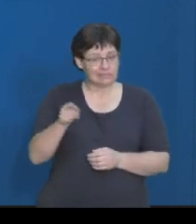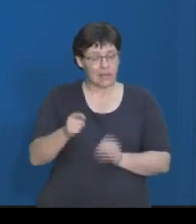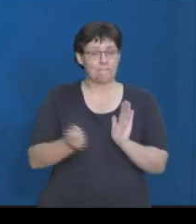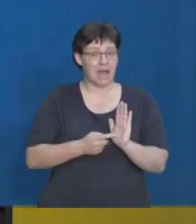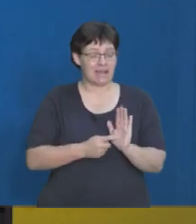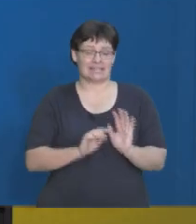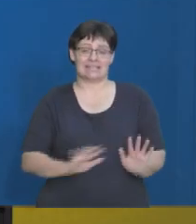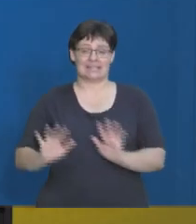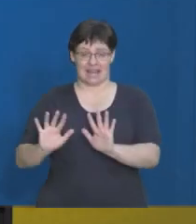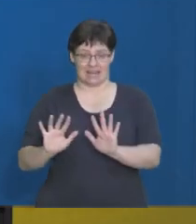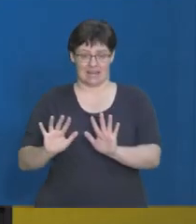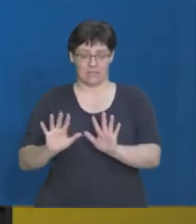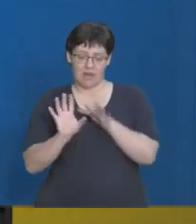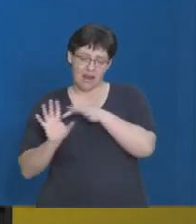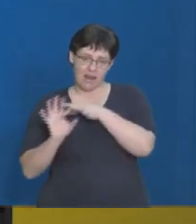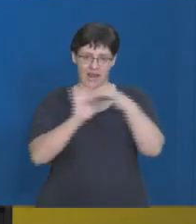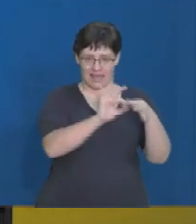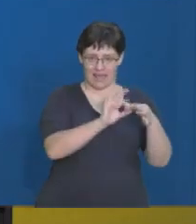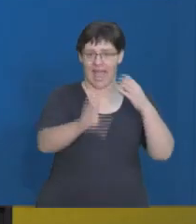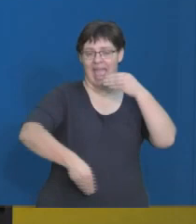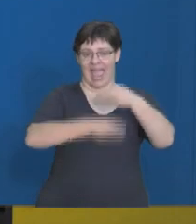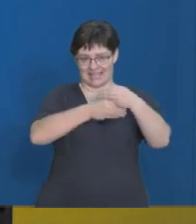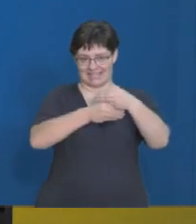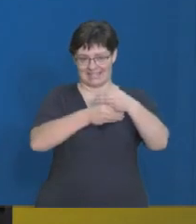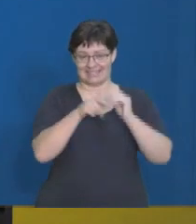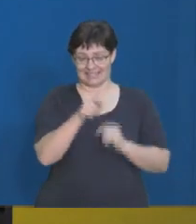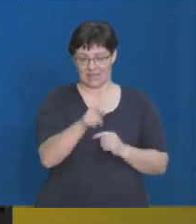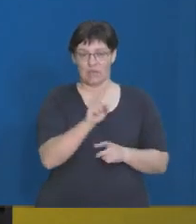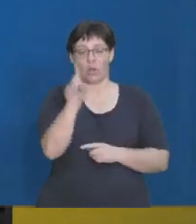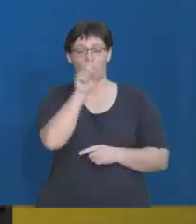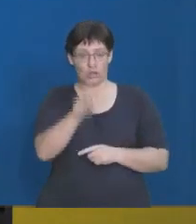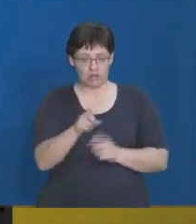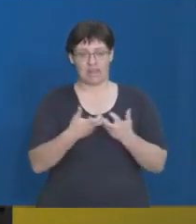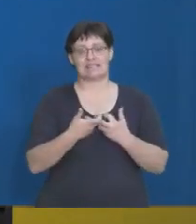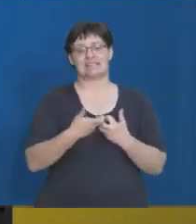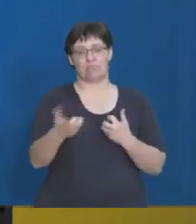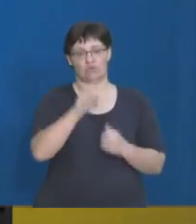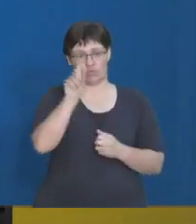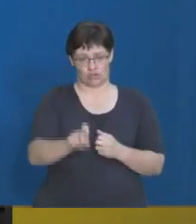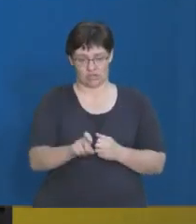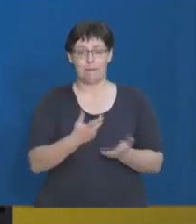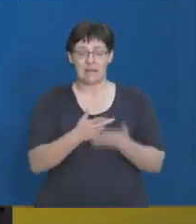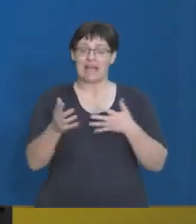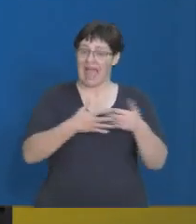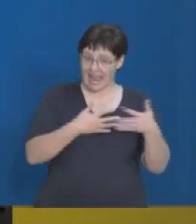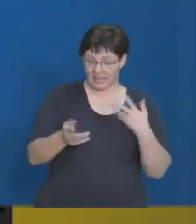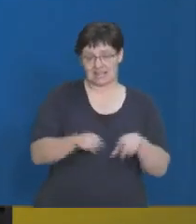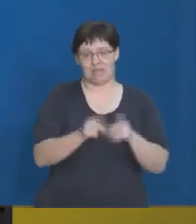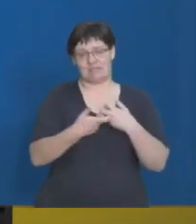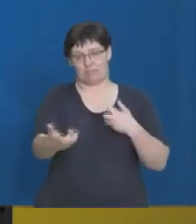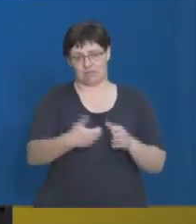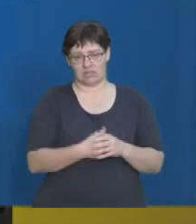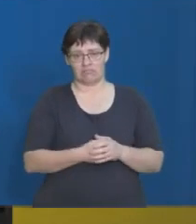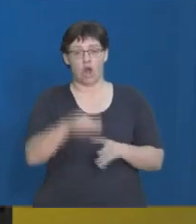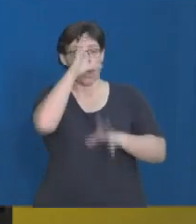10 marks, and it's normally linked to the additional part, but the question is a separate question and should be treated as such.